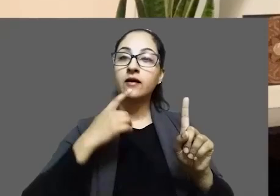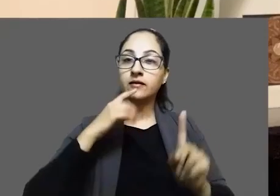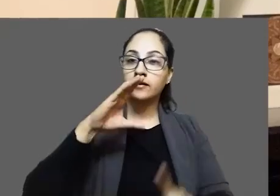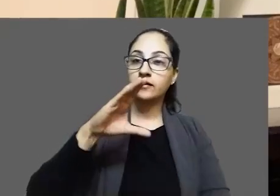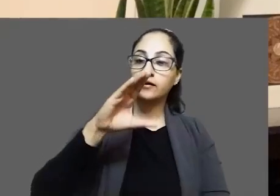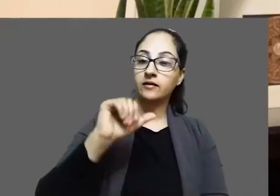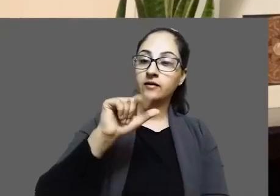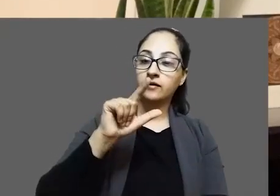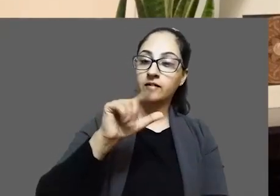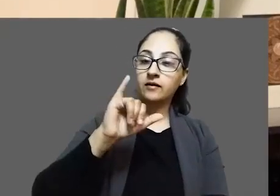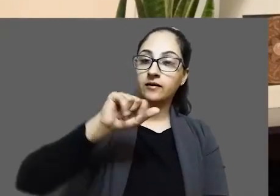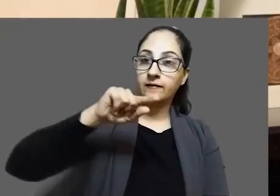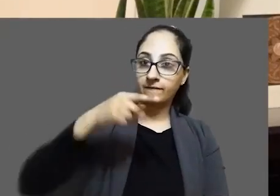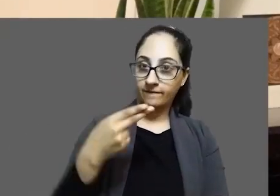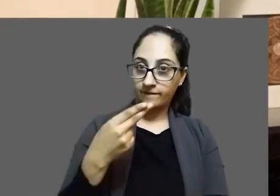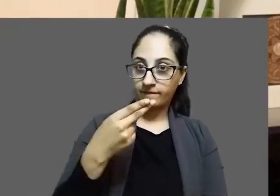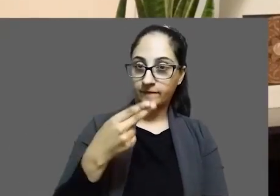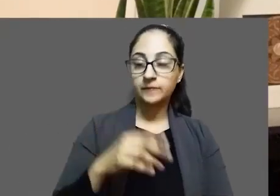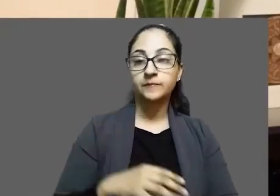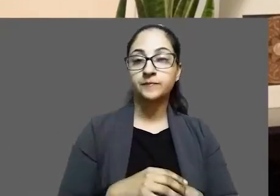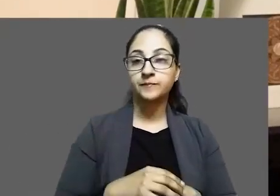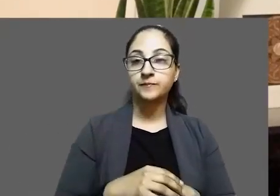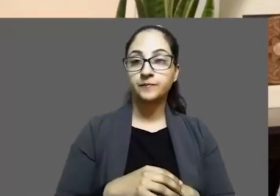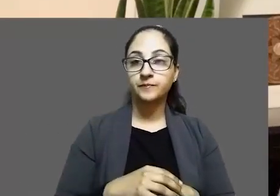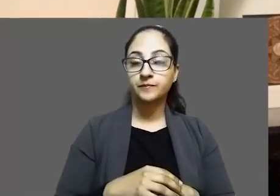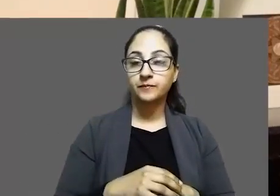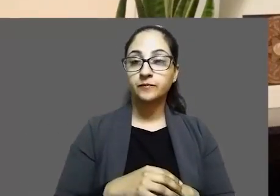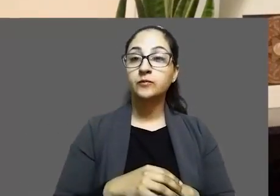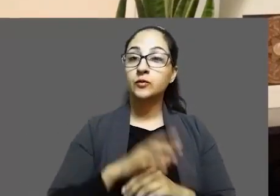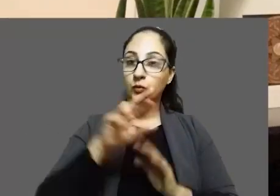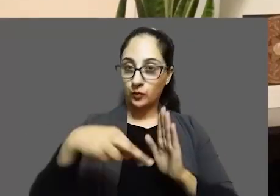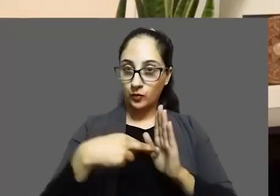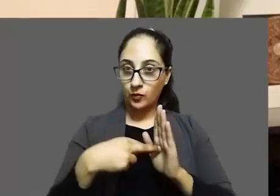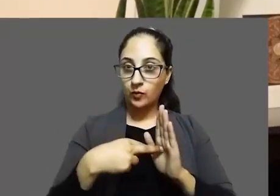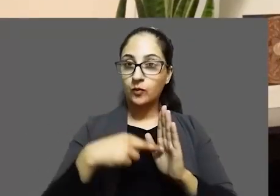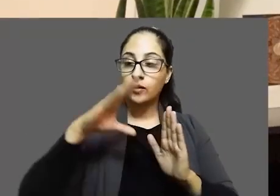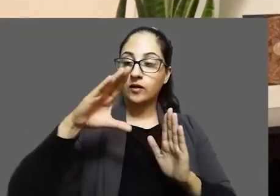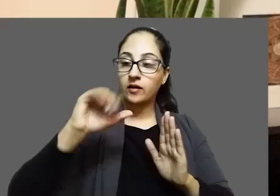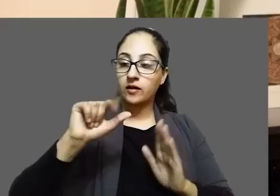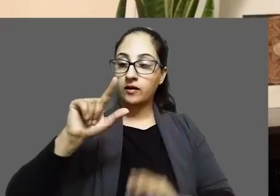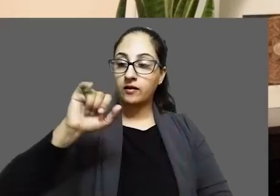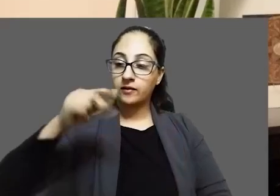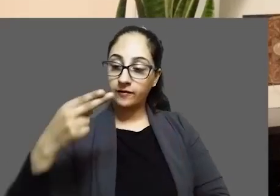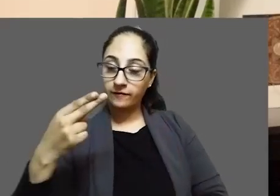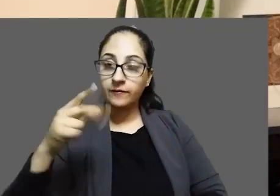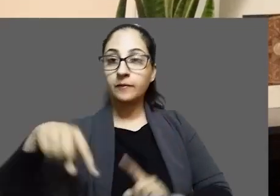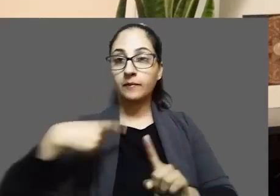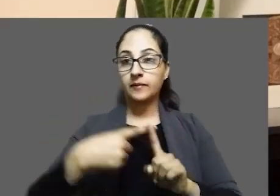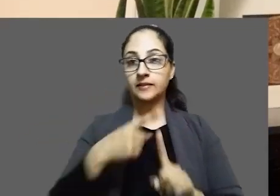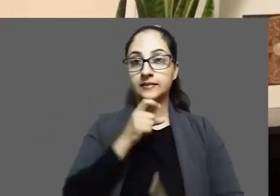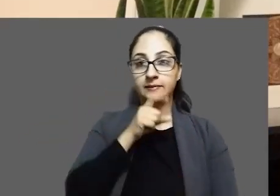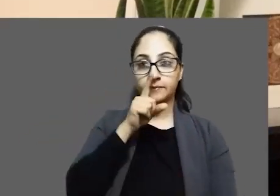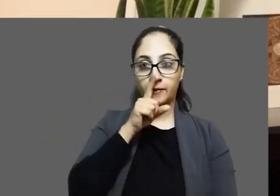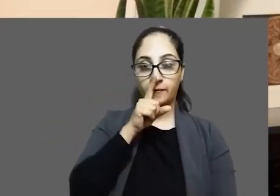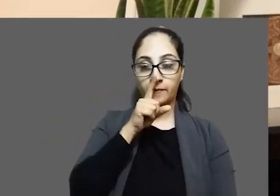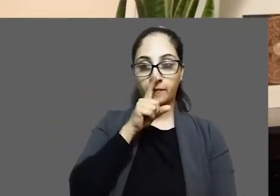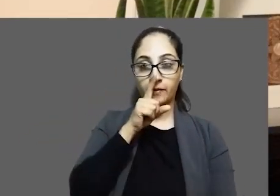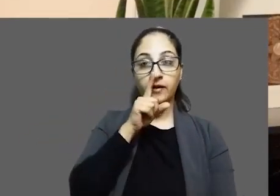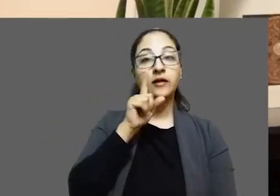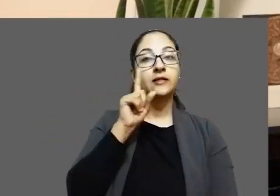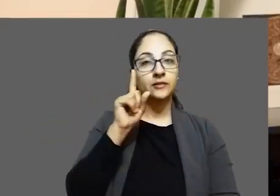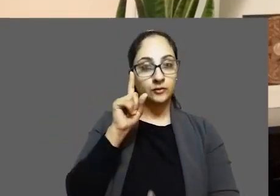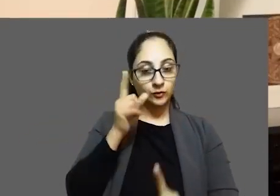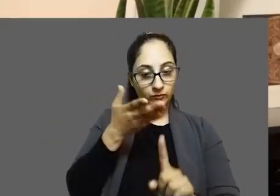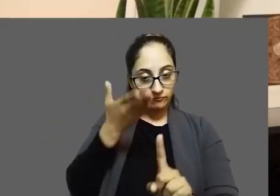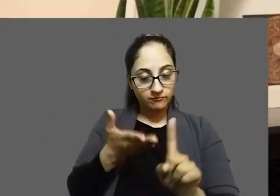caliphs, Al-Khulafa al-Rashidun. As caliph and as imam, Hazrat Ali established a